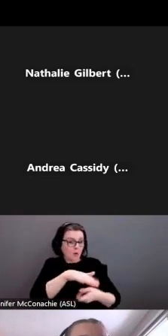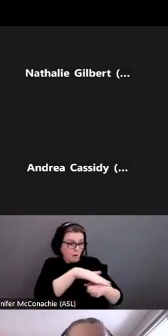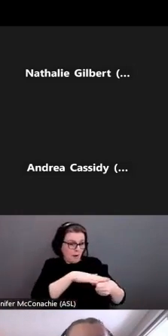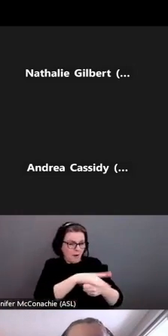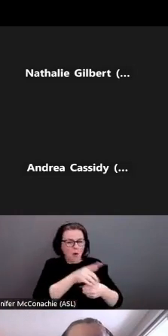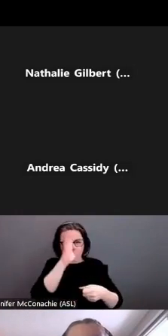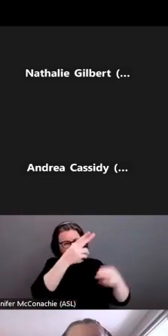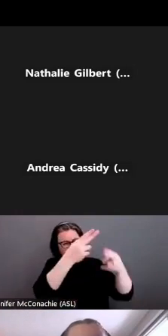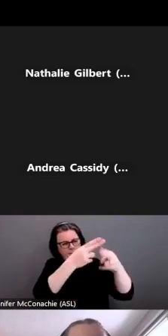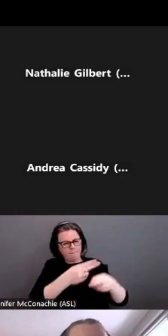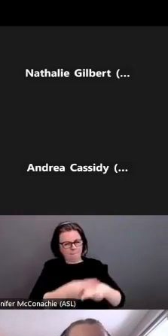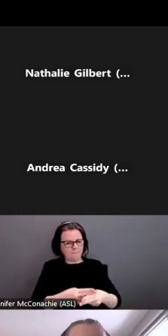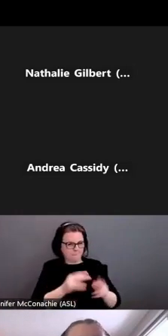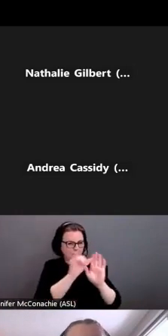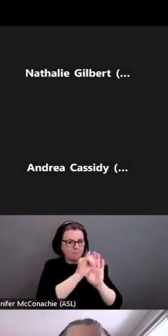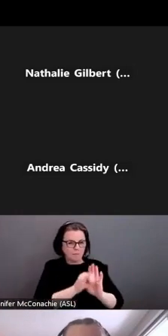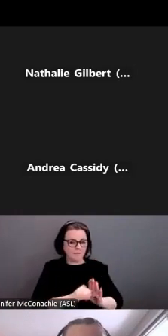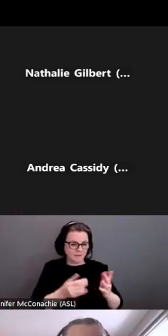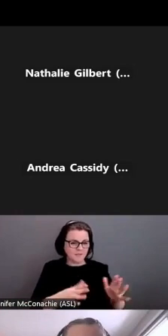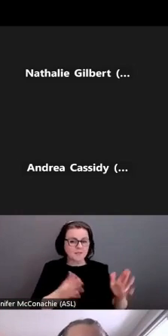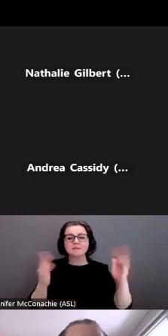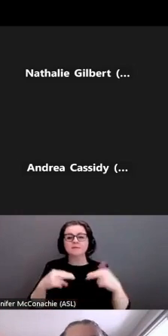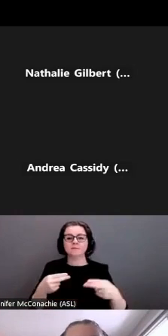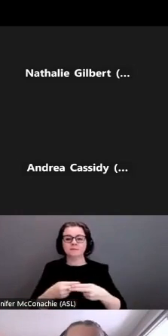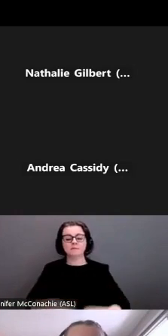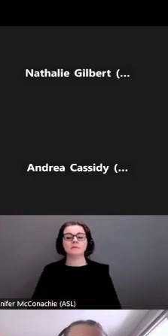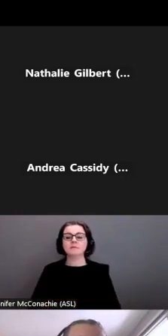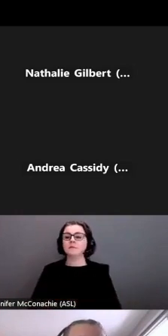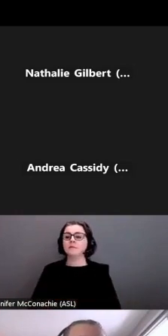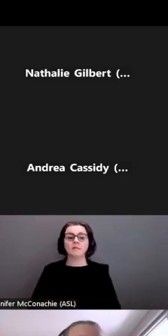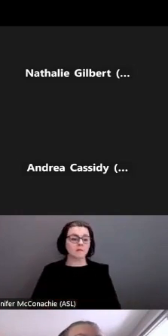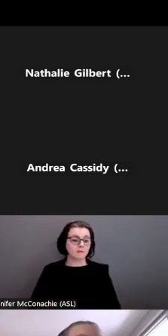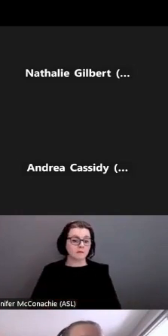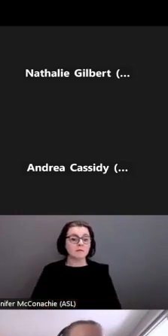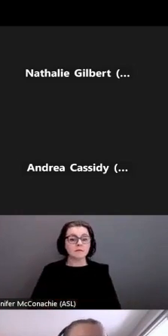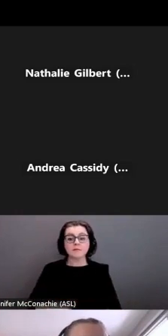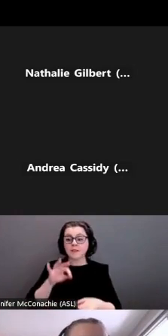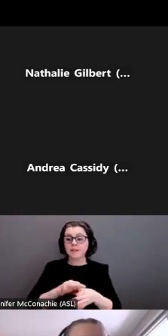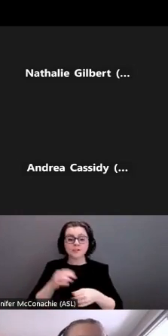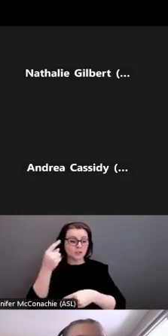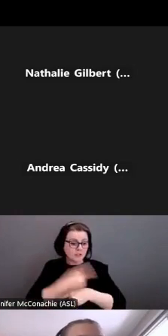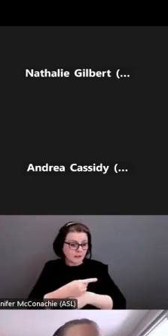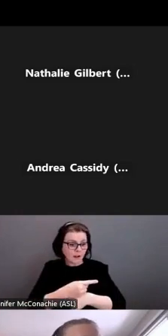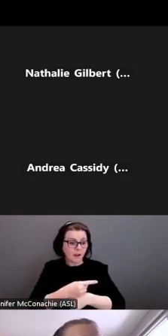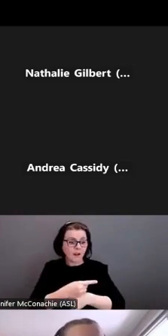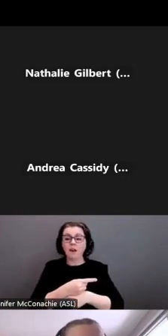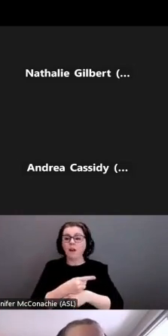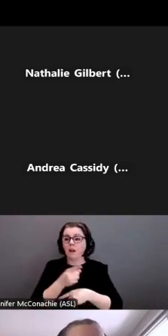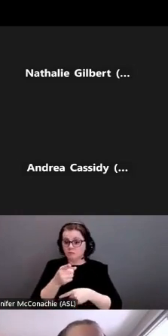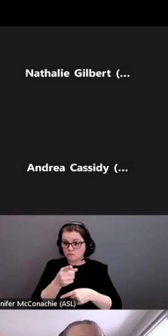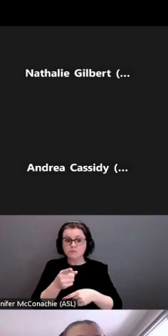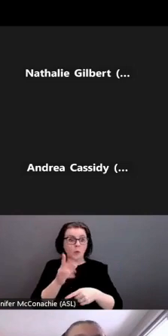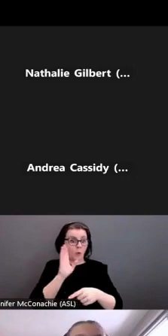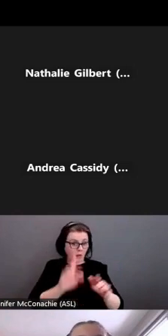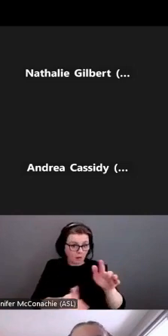Now, if you choose to go into a polling station, either on election day or advanced polls or at the